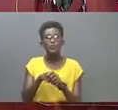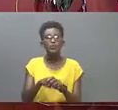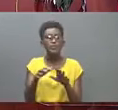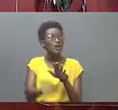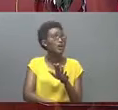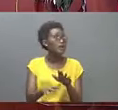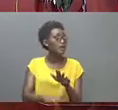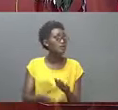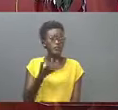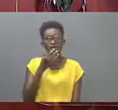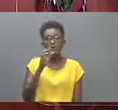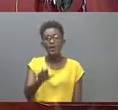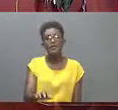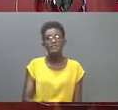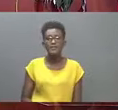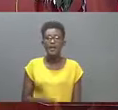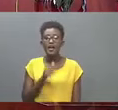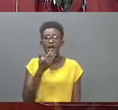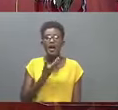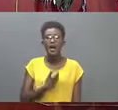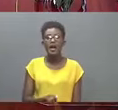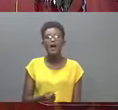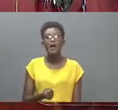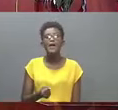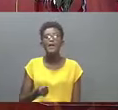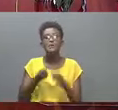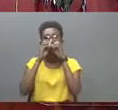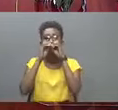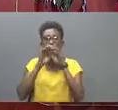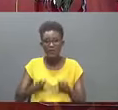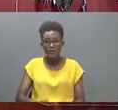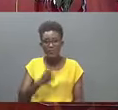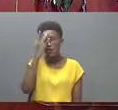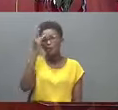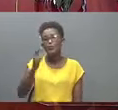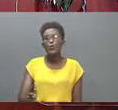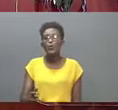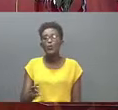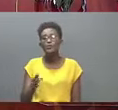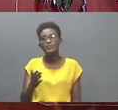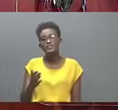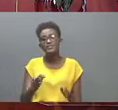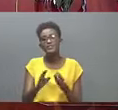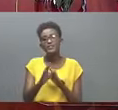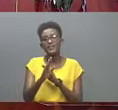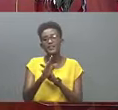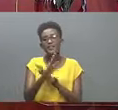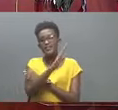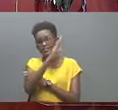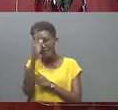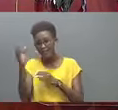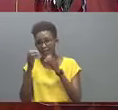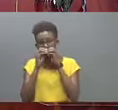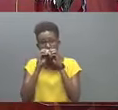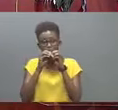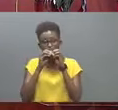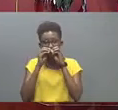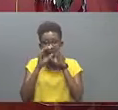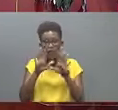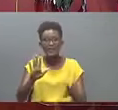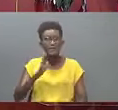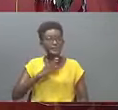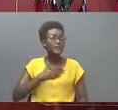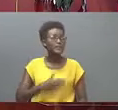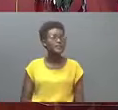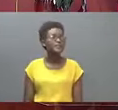muvumo w'abapfumu ufite. I am blessed. Ndo umunyamugisha. Because God blessed me. Kubera ko Imana yampaye umugisha. However, I know man lost the